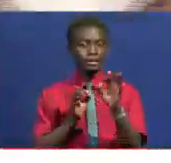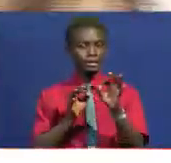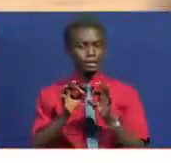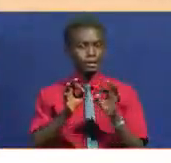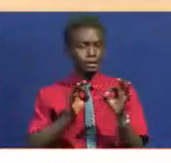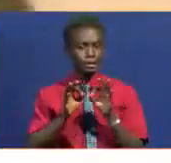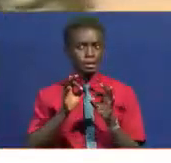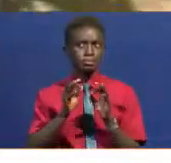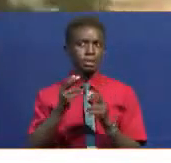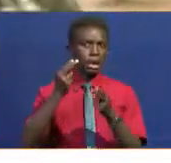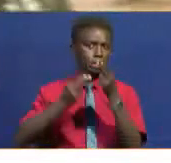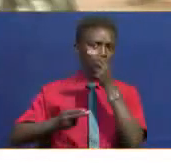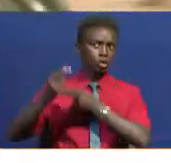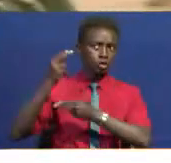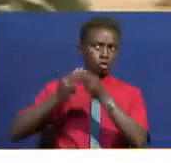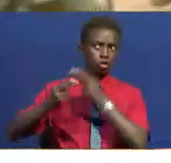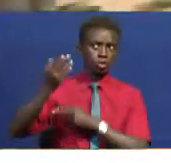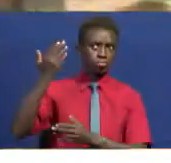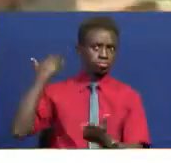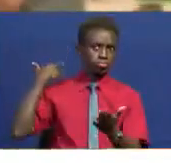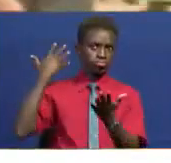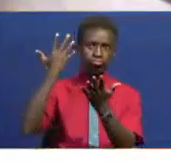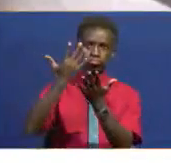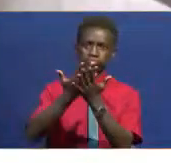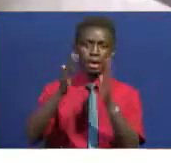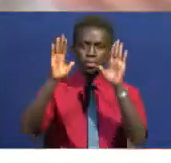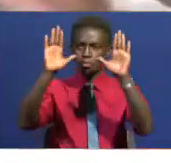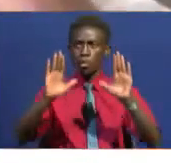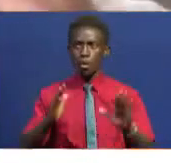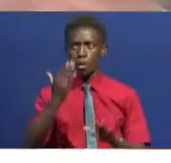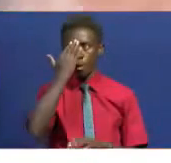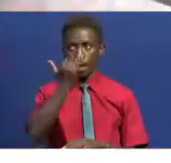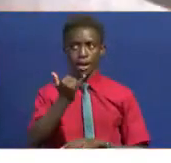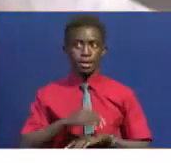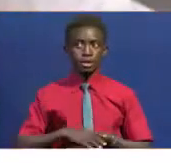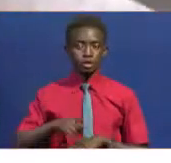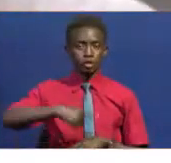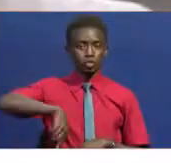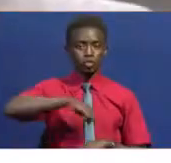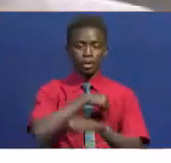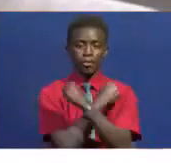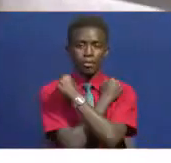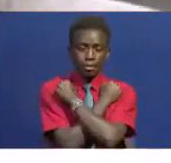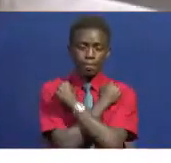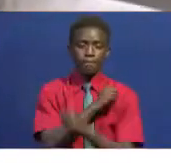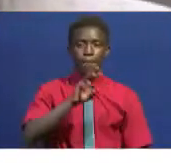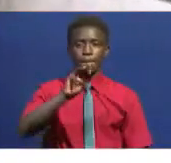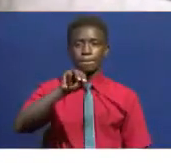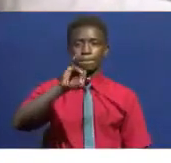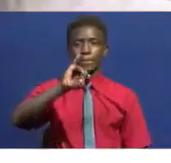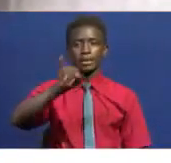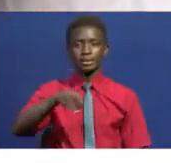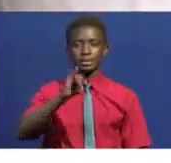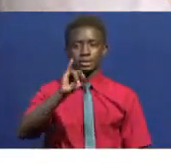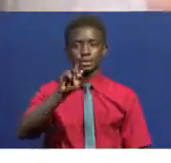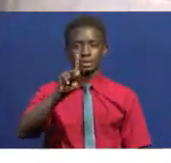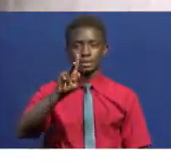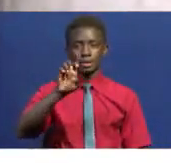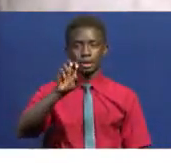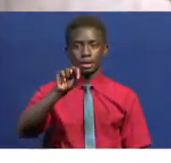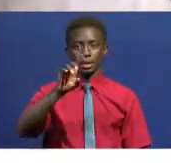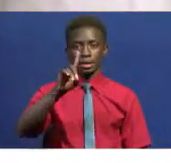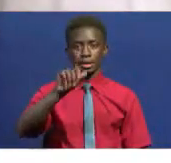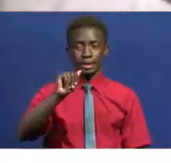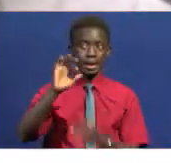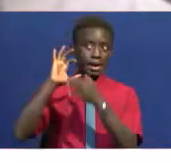region's historical significance. We also love the Mijikenda culture because they have